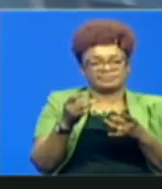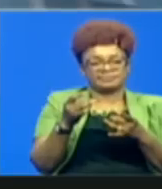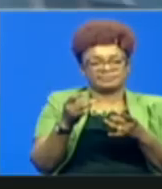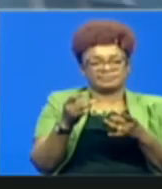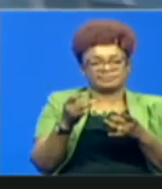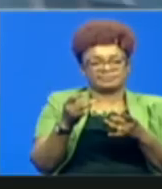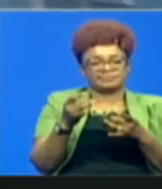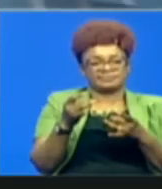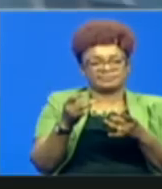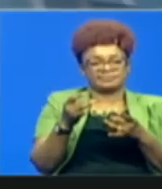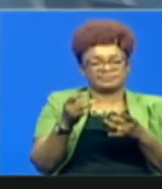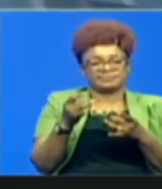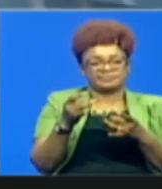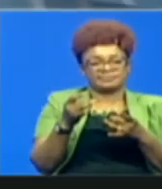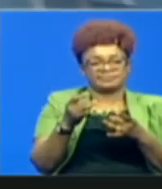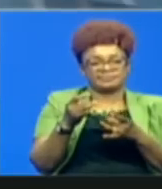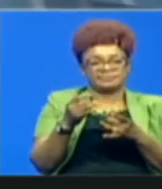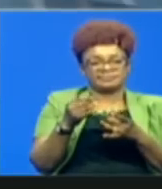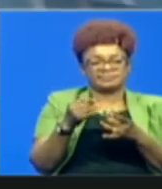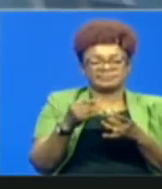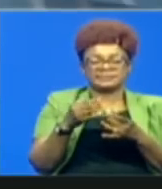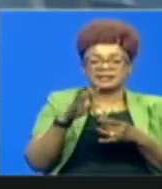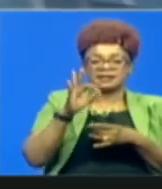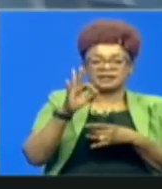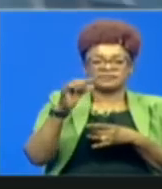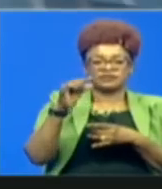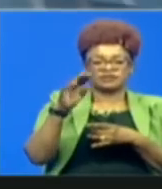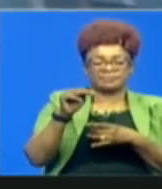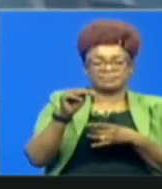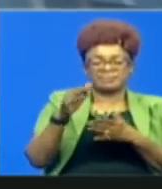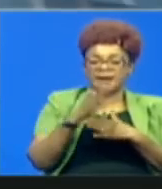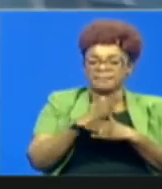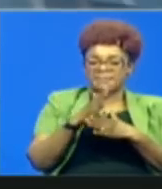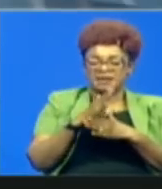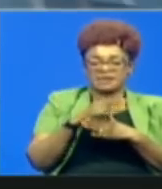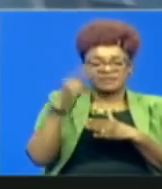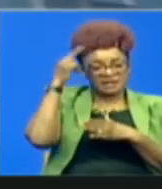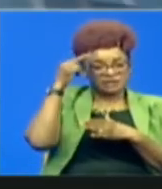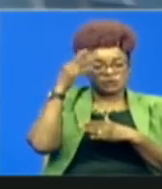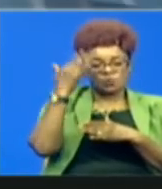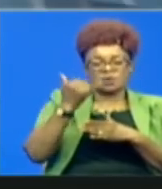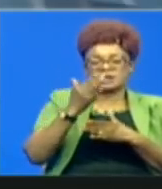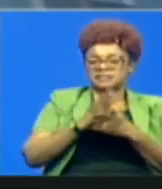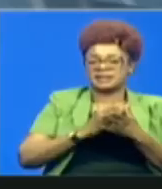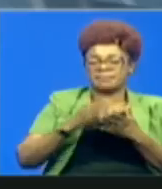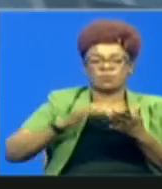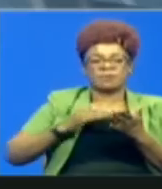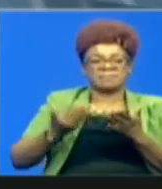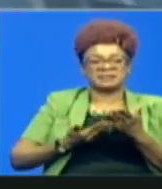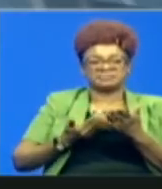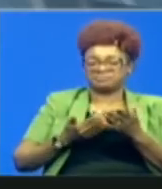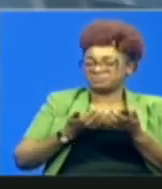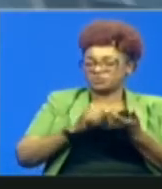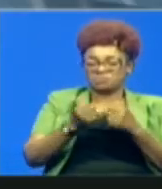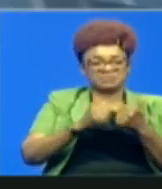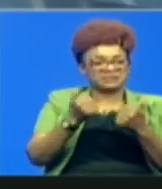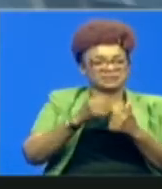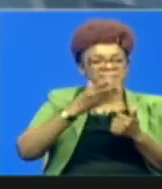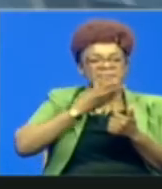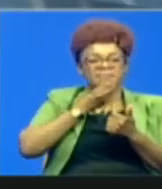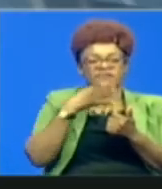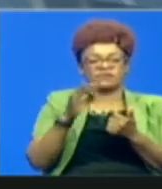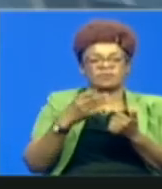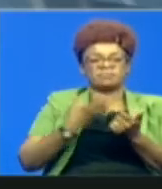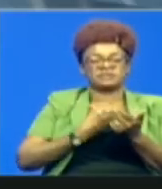And elsewhere, female genital mutilation is among the reasons why some women choose not to compete against men for positions